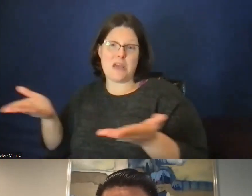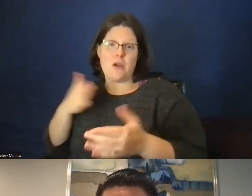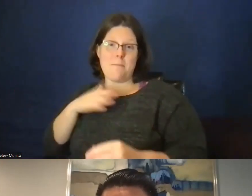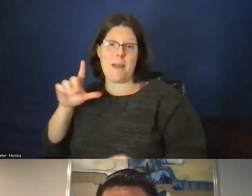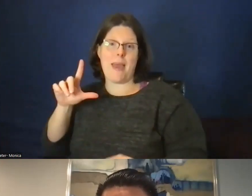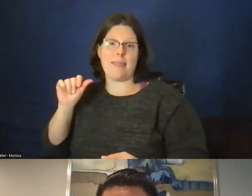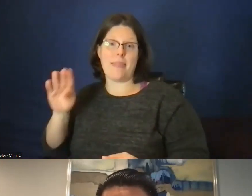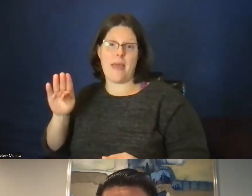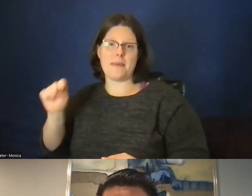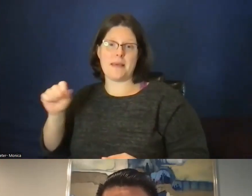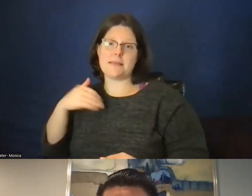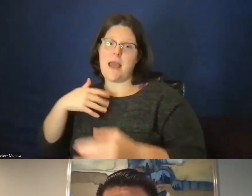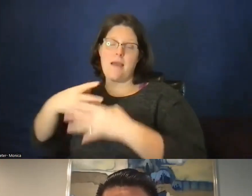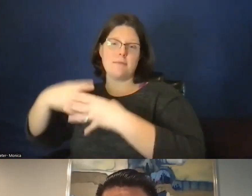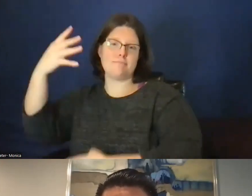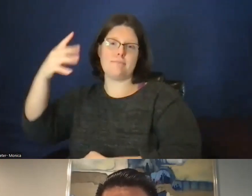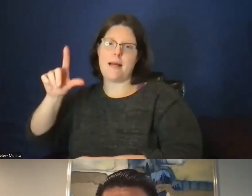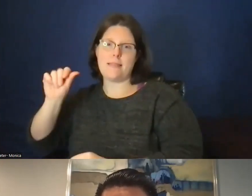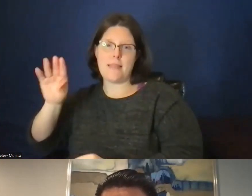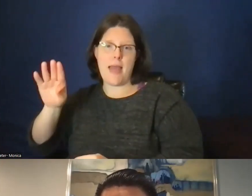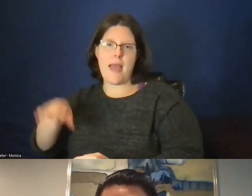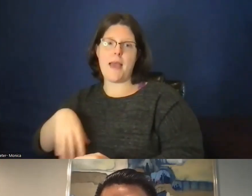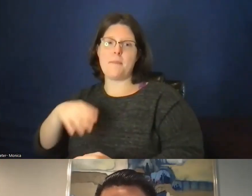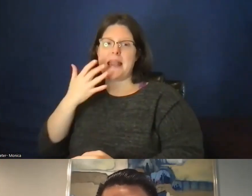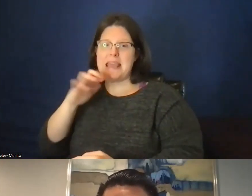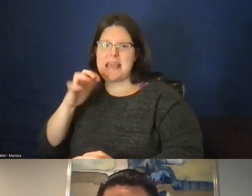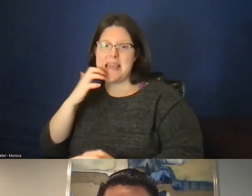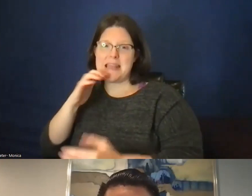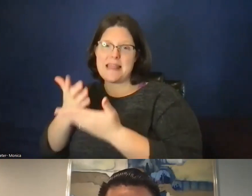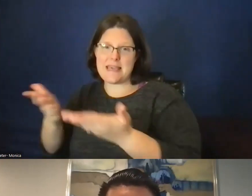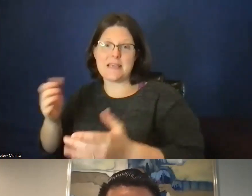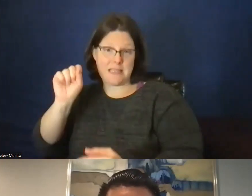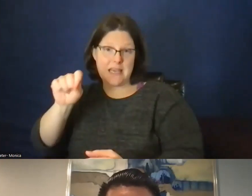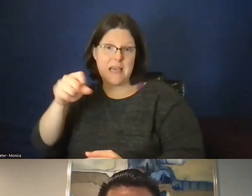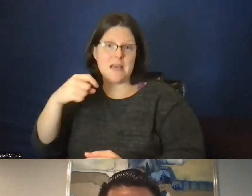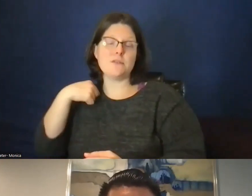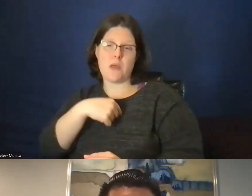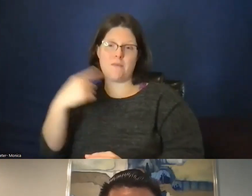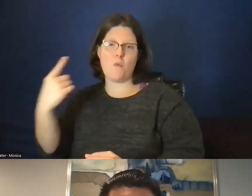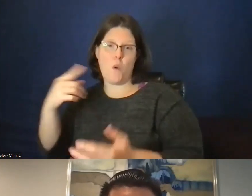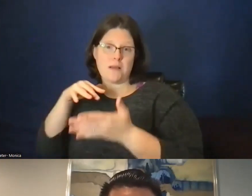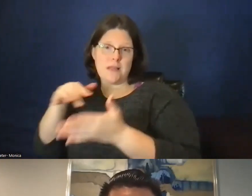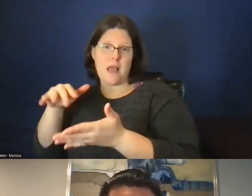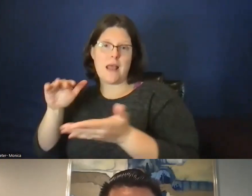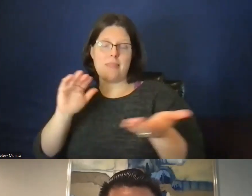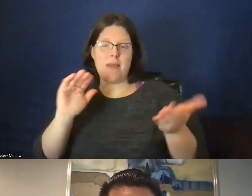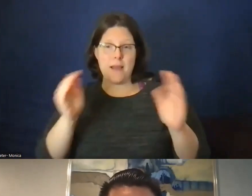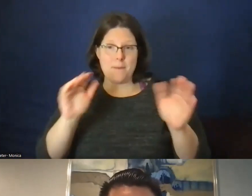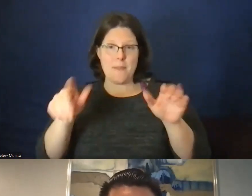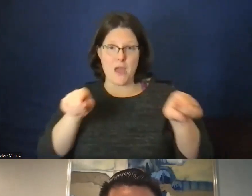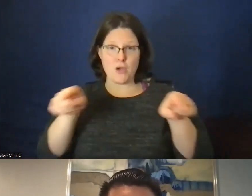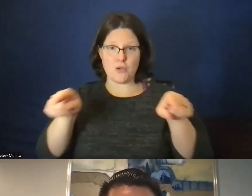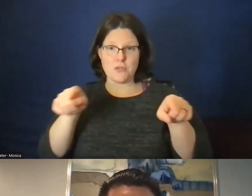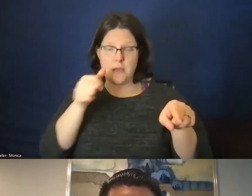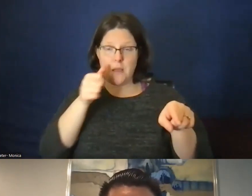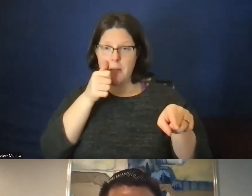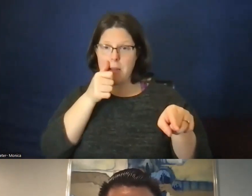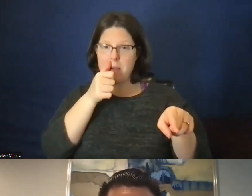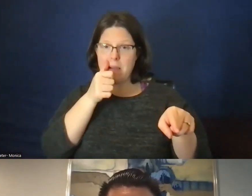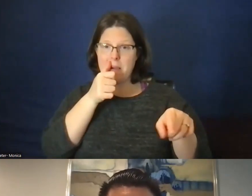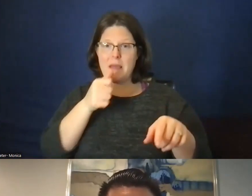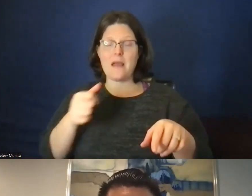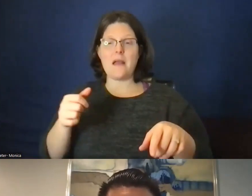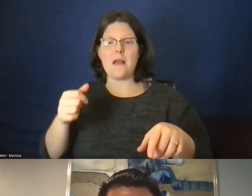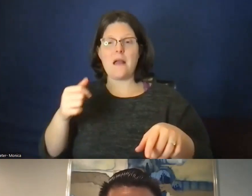the flavors and all the heated thing. So we do have one study comparing tobacco versus IQOS. IQOS is